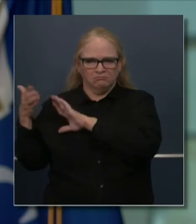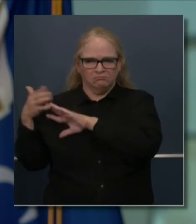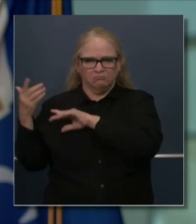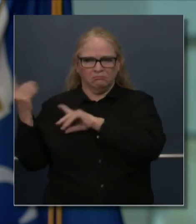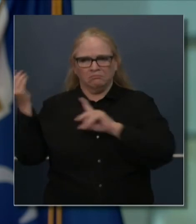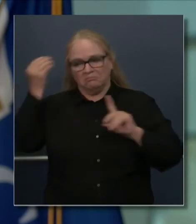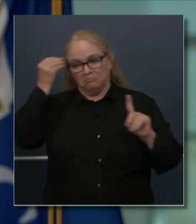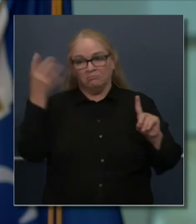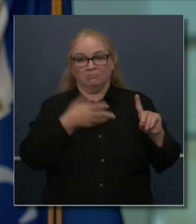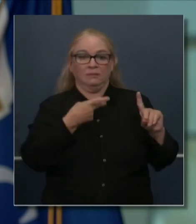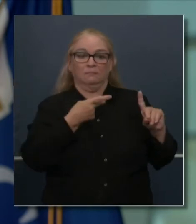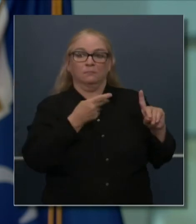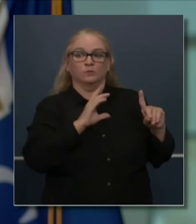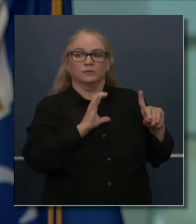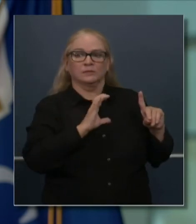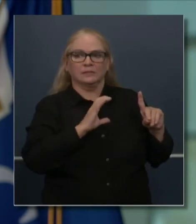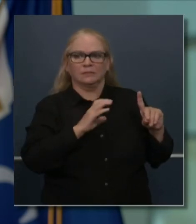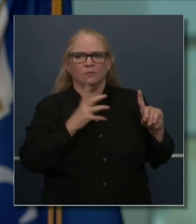years ago,